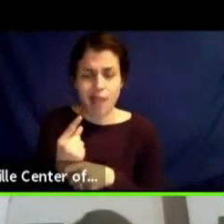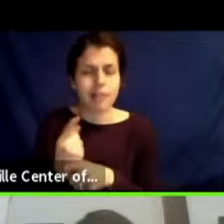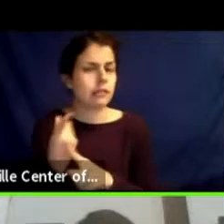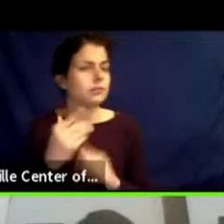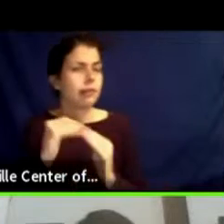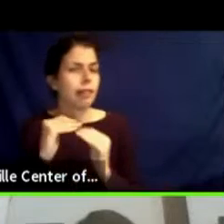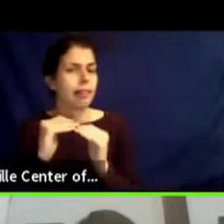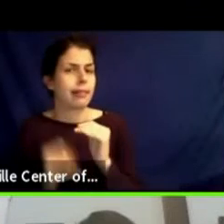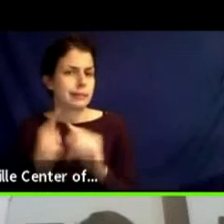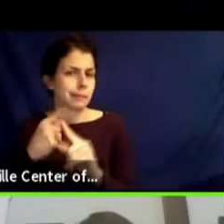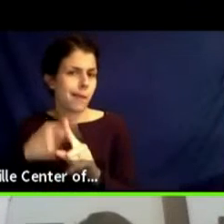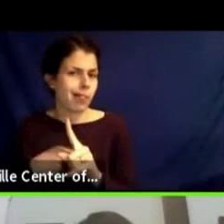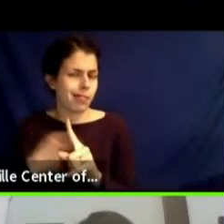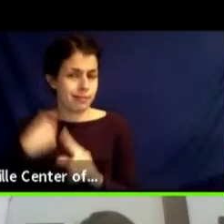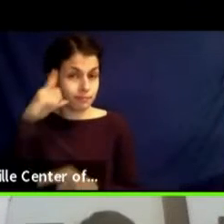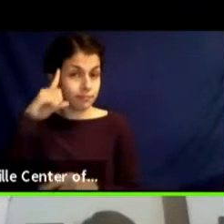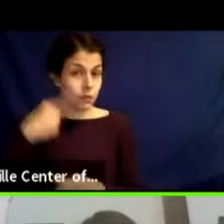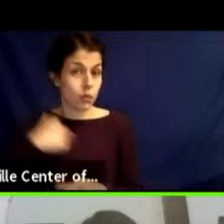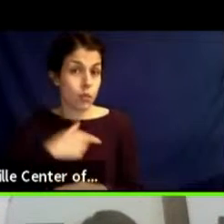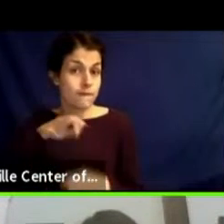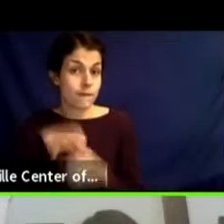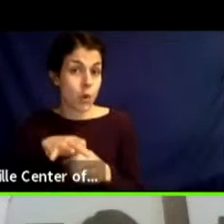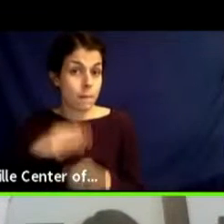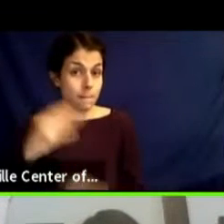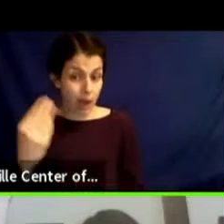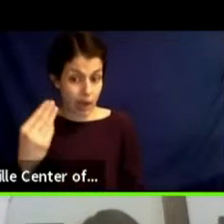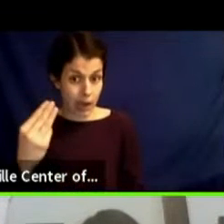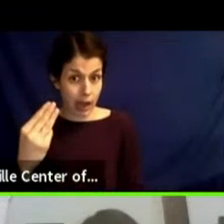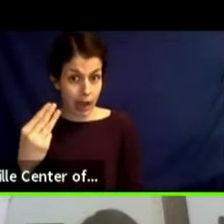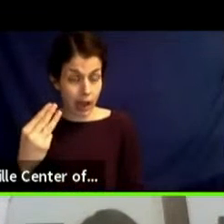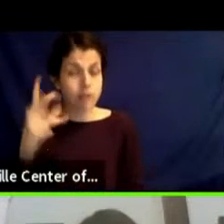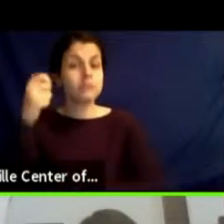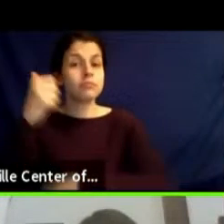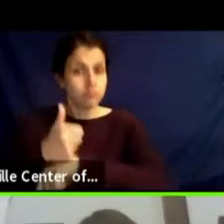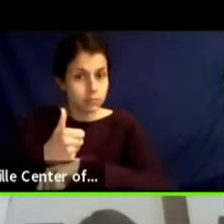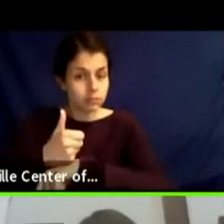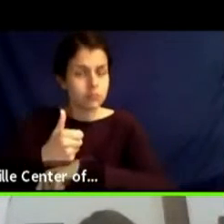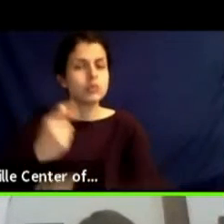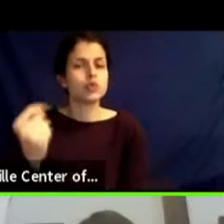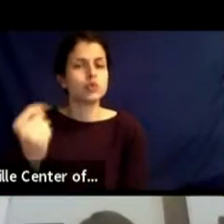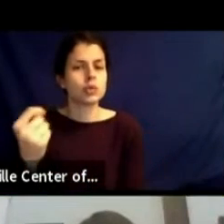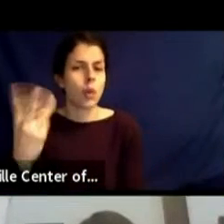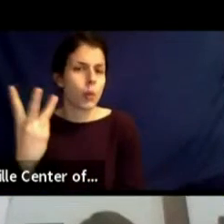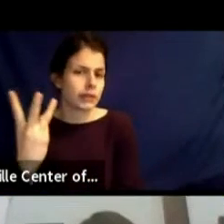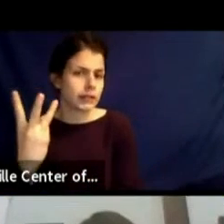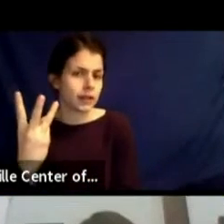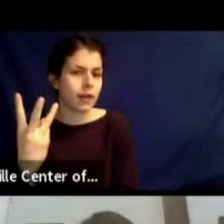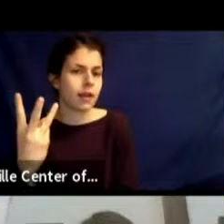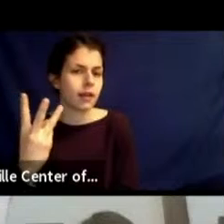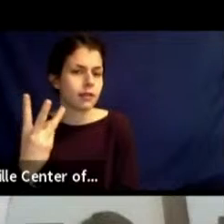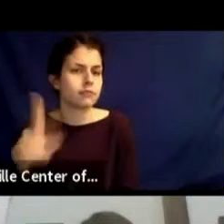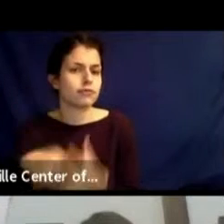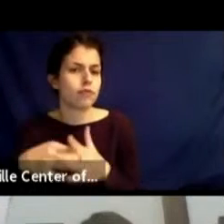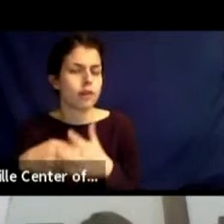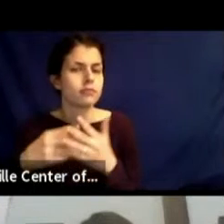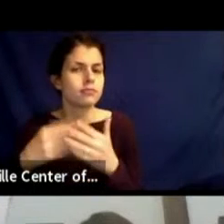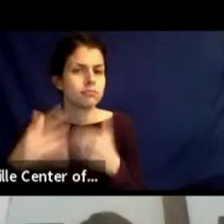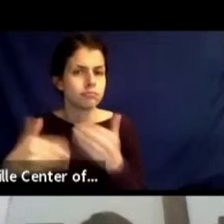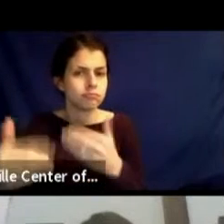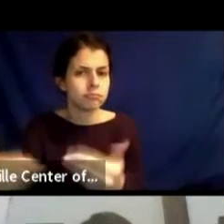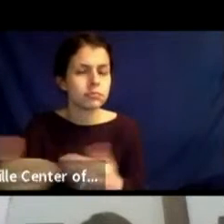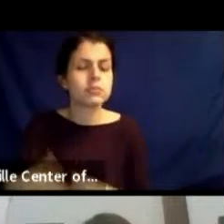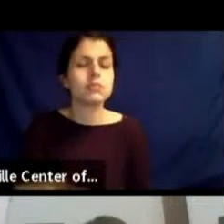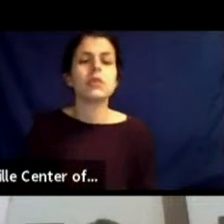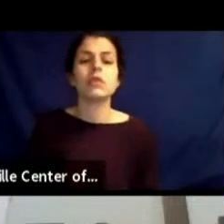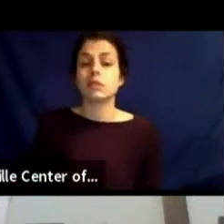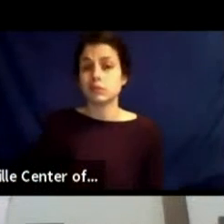think we voted on it that Monday, and then it maybe went into effect on Tuesday or Wednesday. So it's really pretty